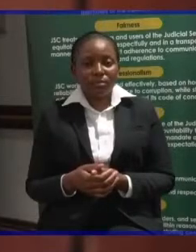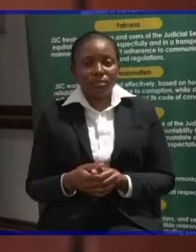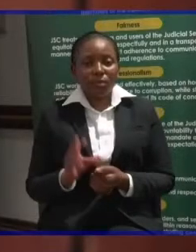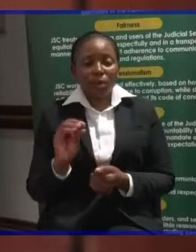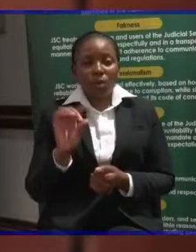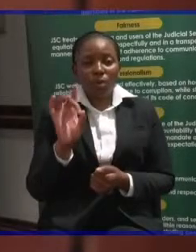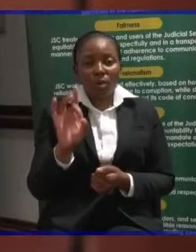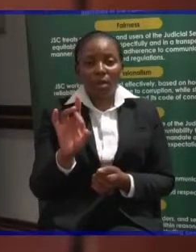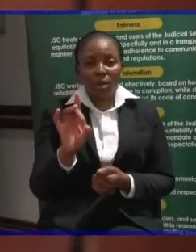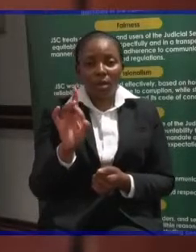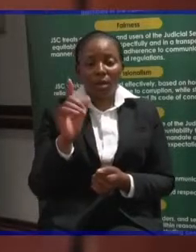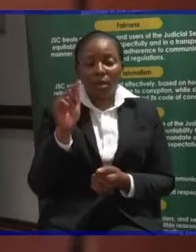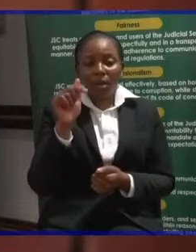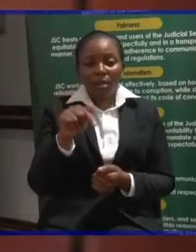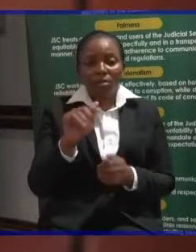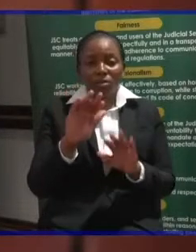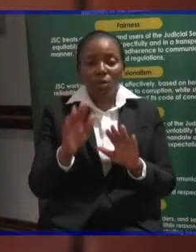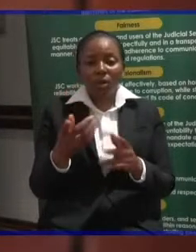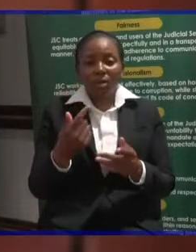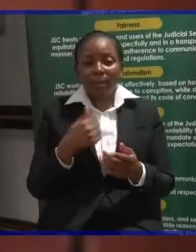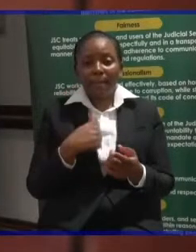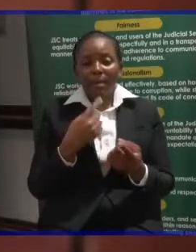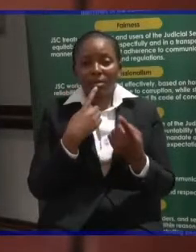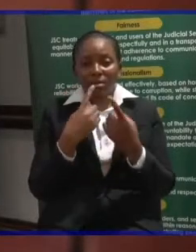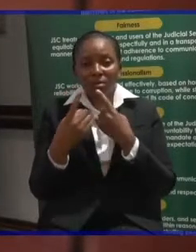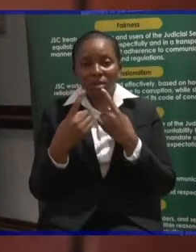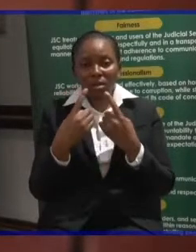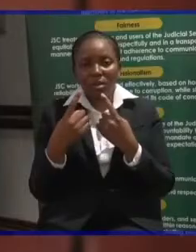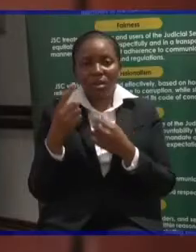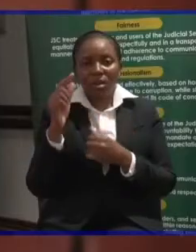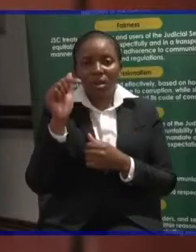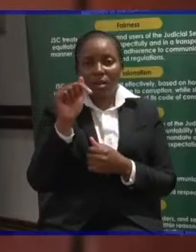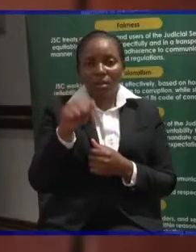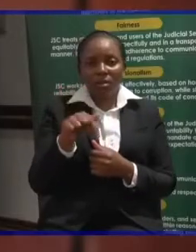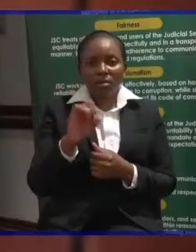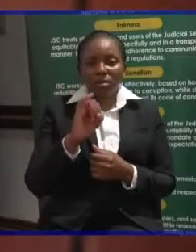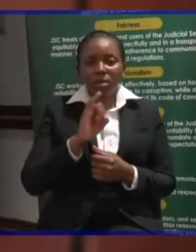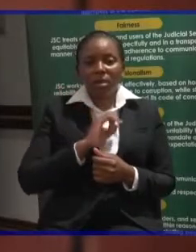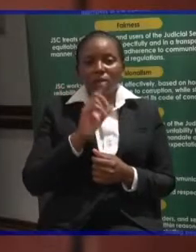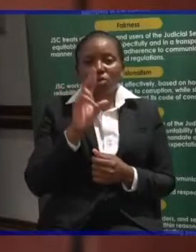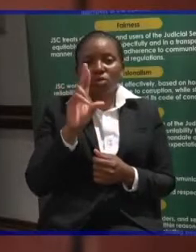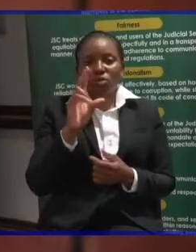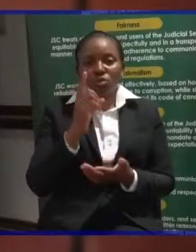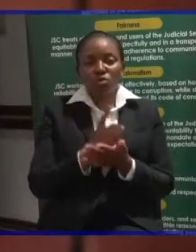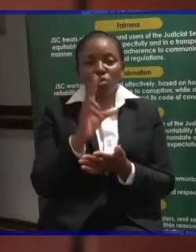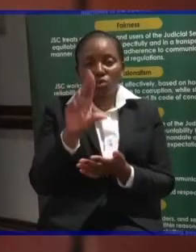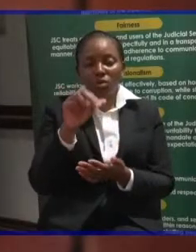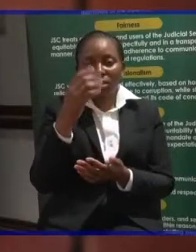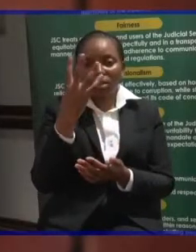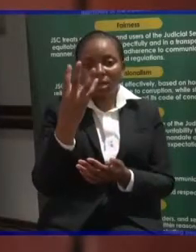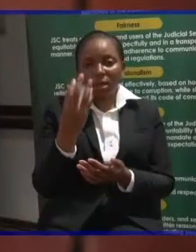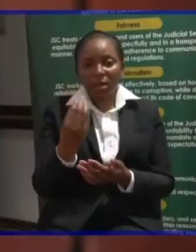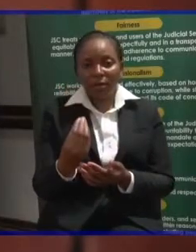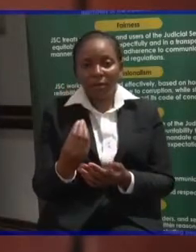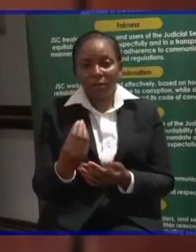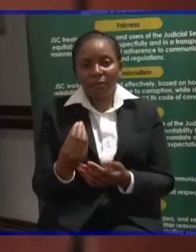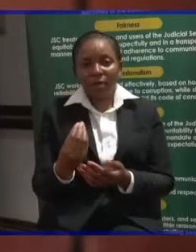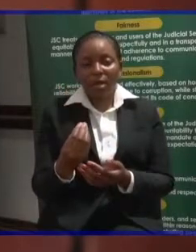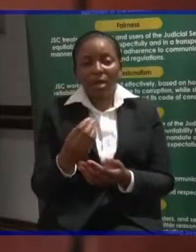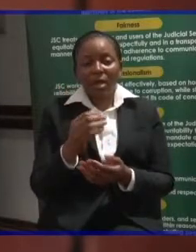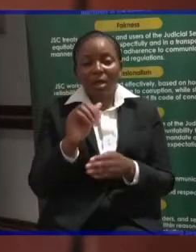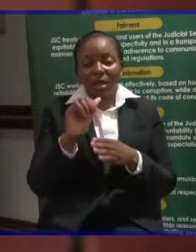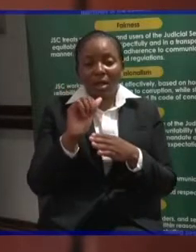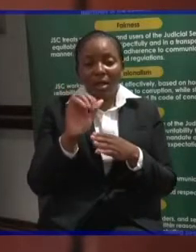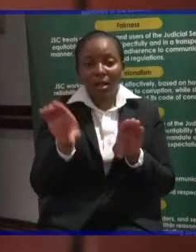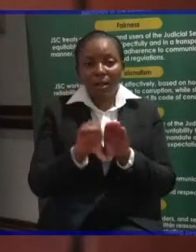Okay, that's what I am stating, that I did not have the consolidated Labour Act.